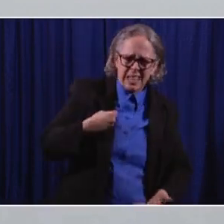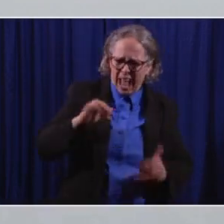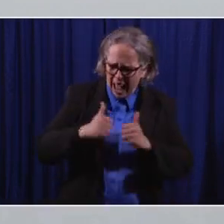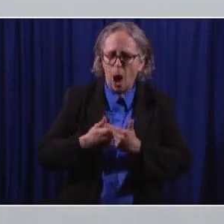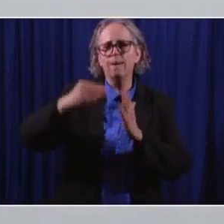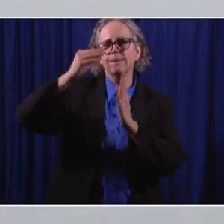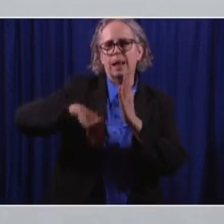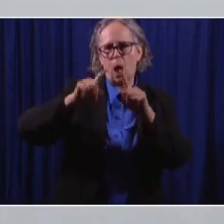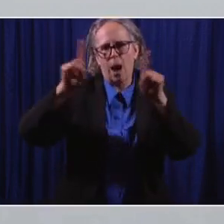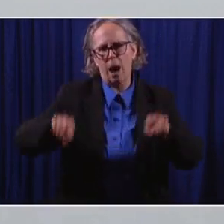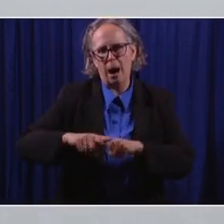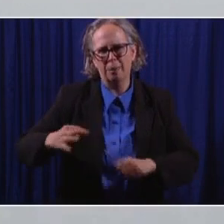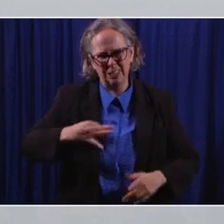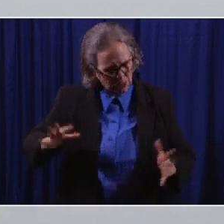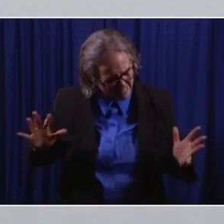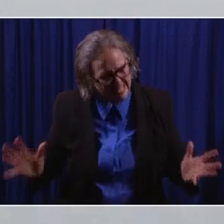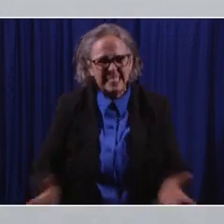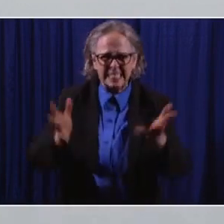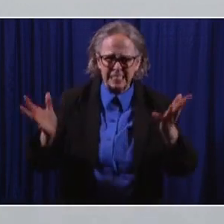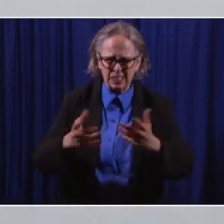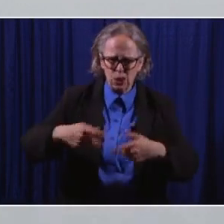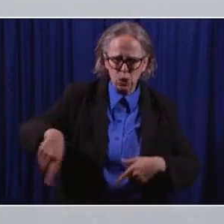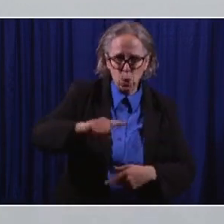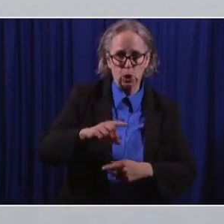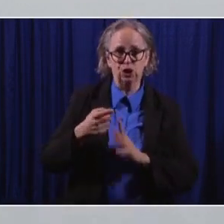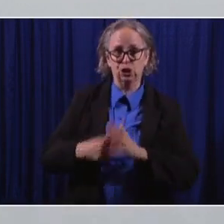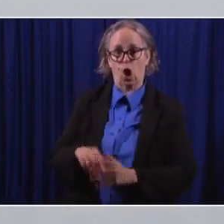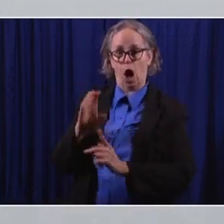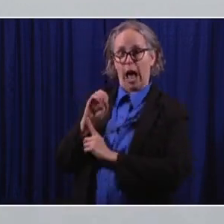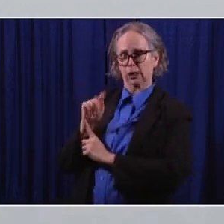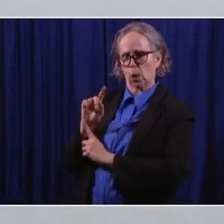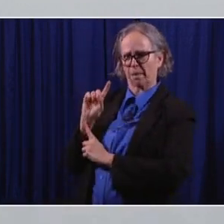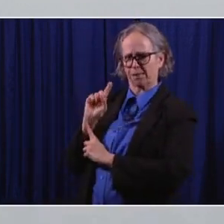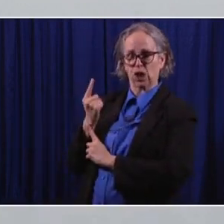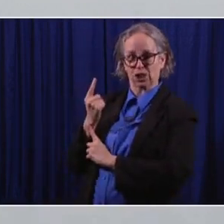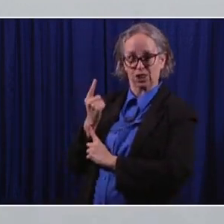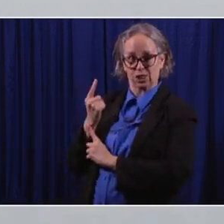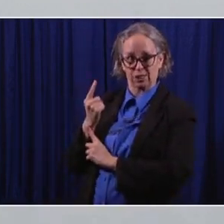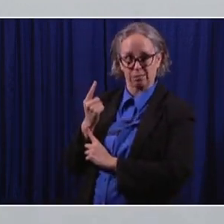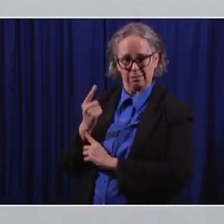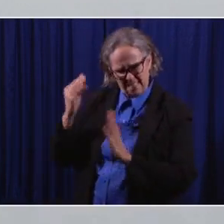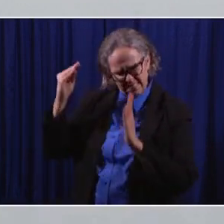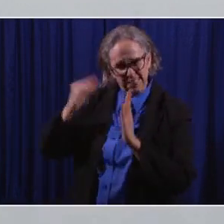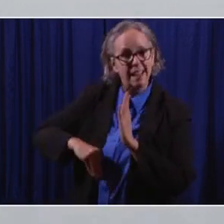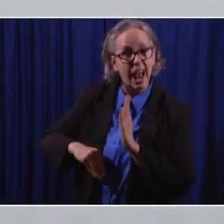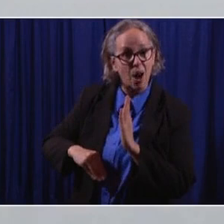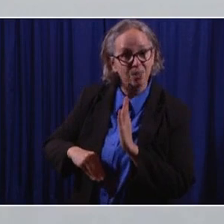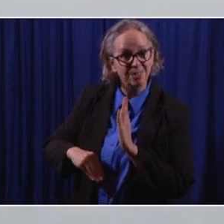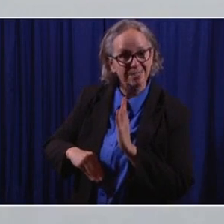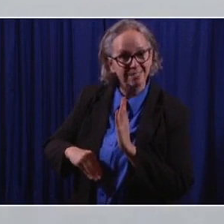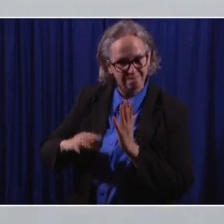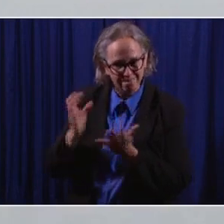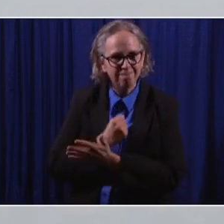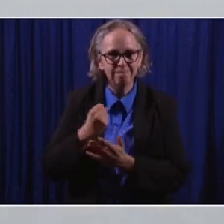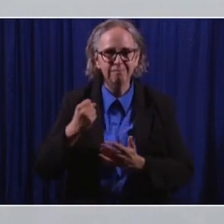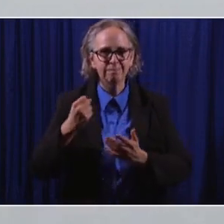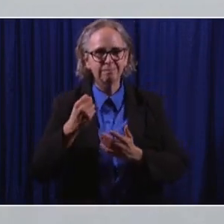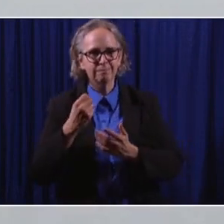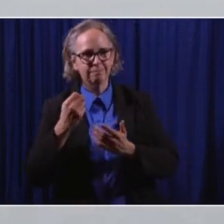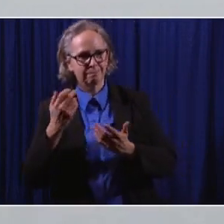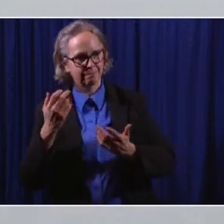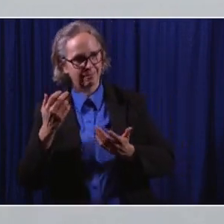students starting on October 1st, families starting on October 1st, to get those forms filled out to help make college and your education